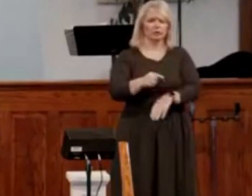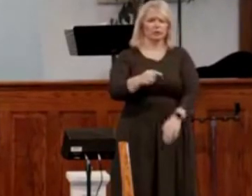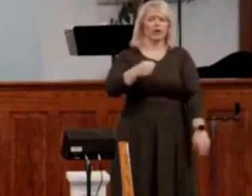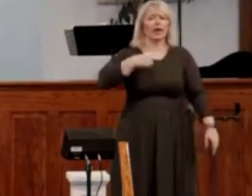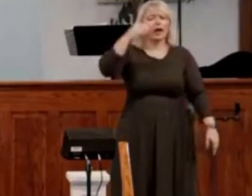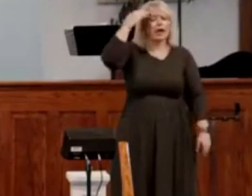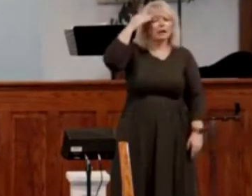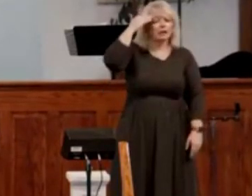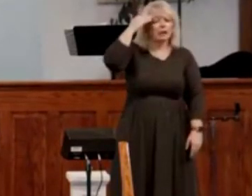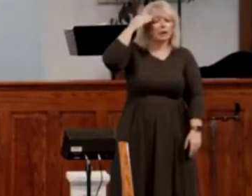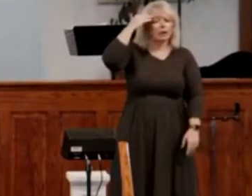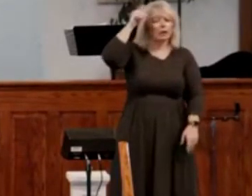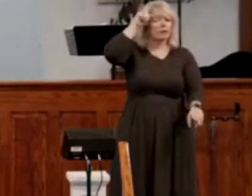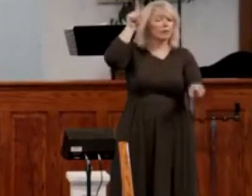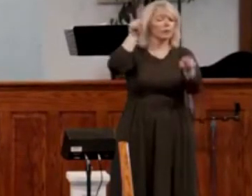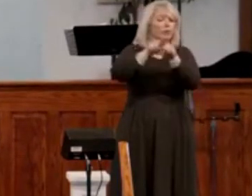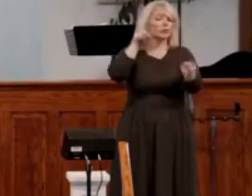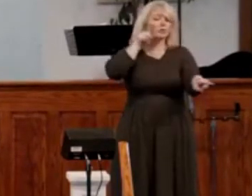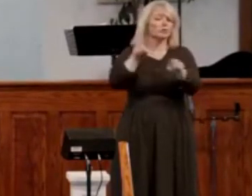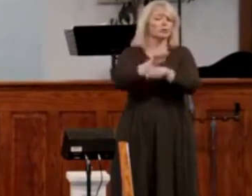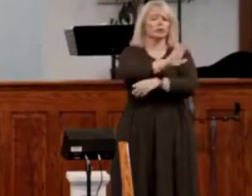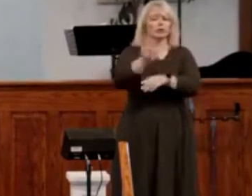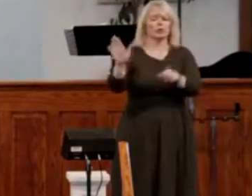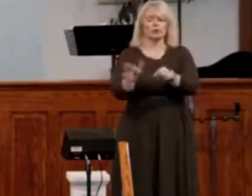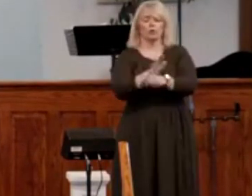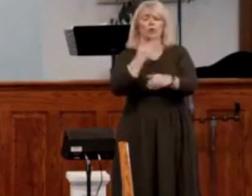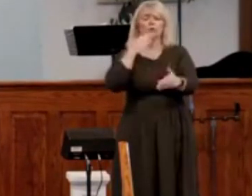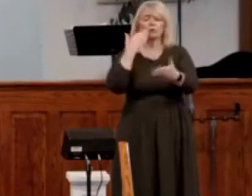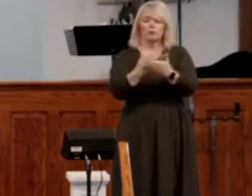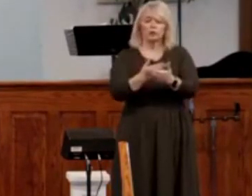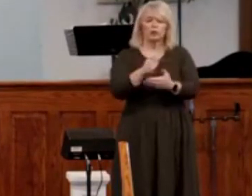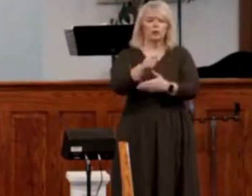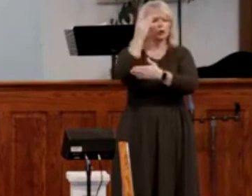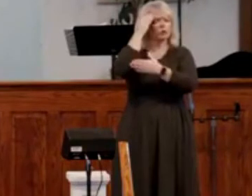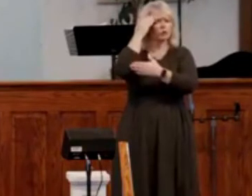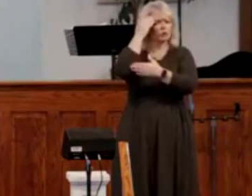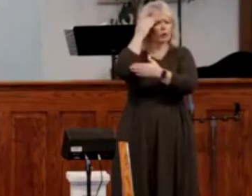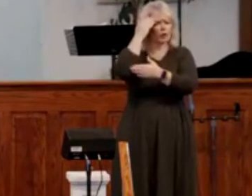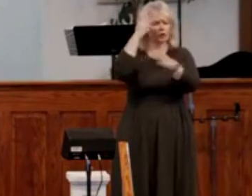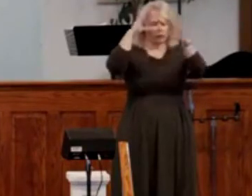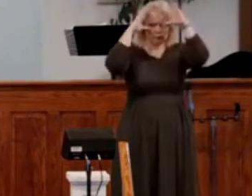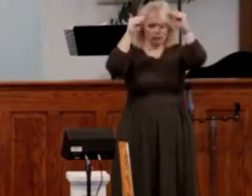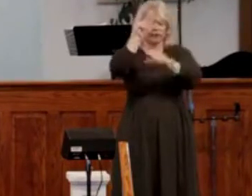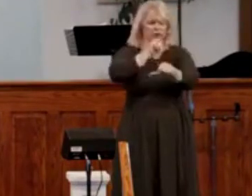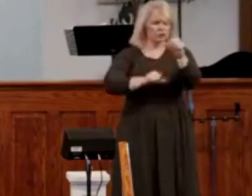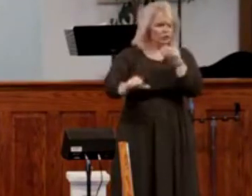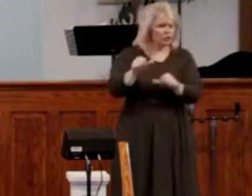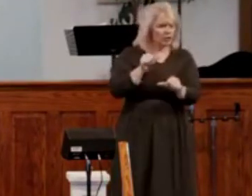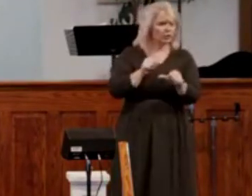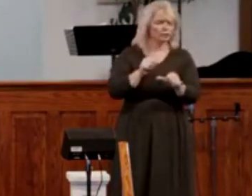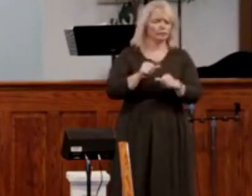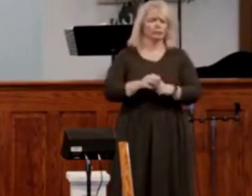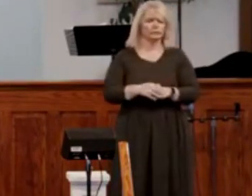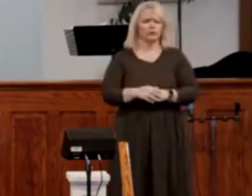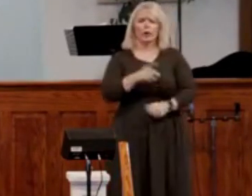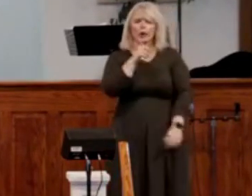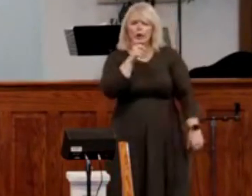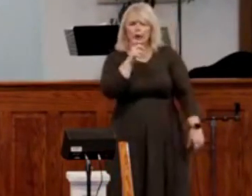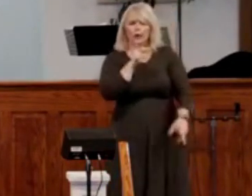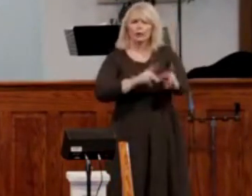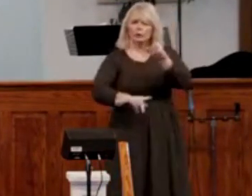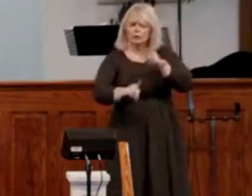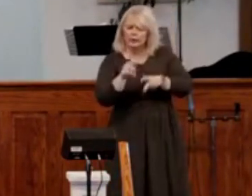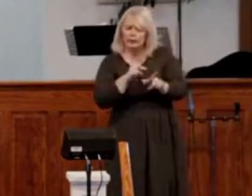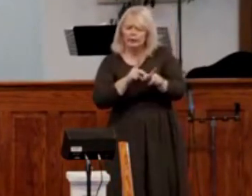and sisters, that you're full of goodness. You know these things so well that you can teach each other about them. Who are the people in your